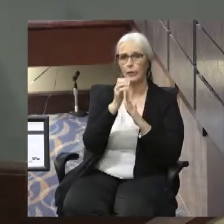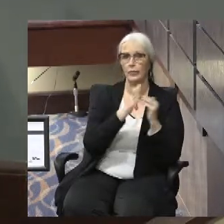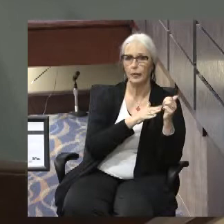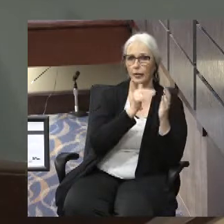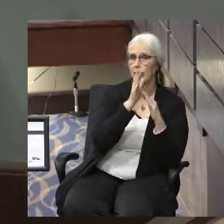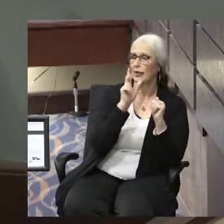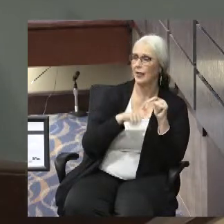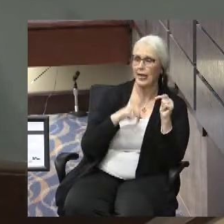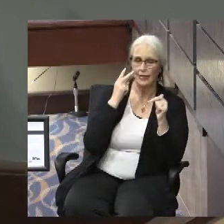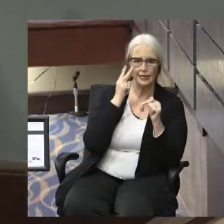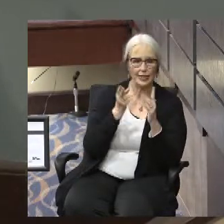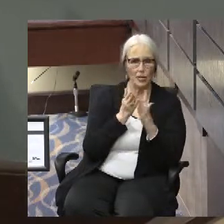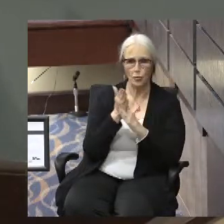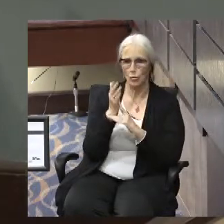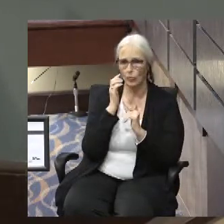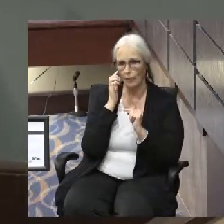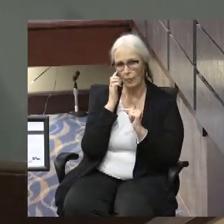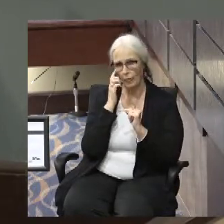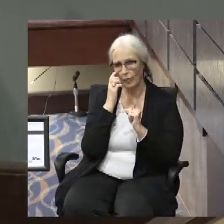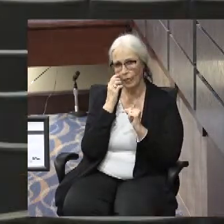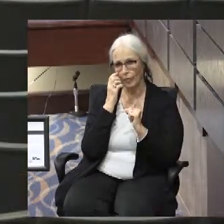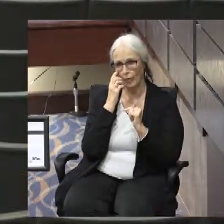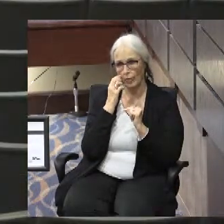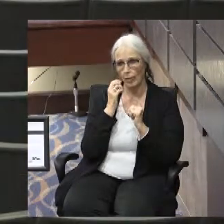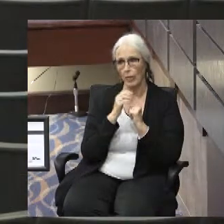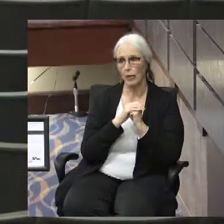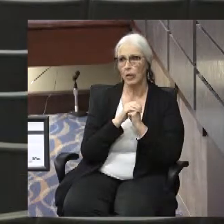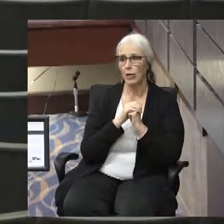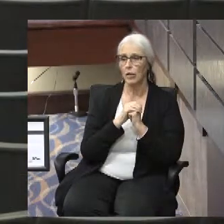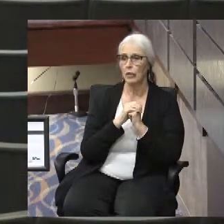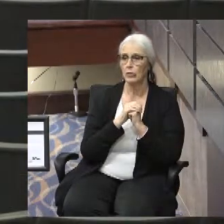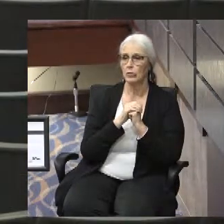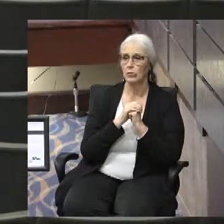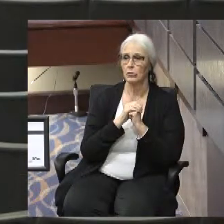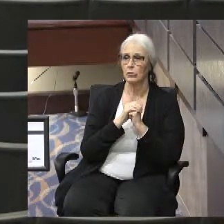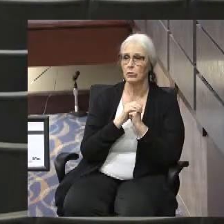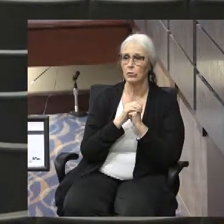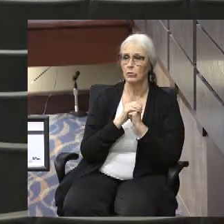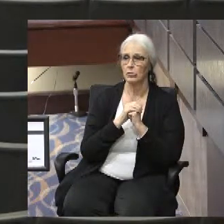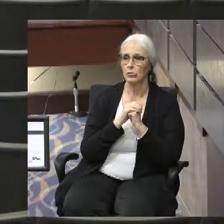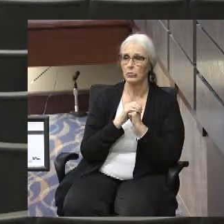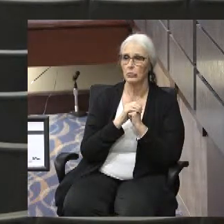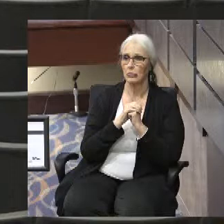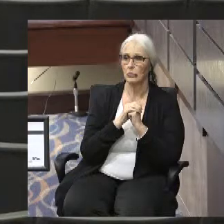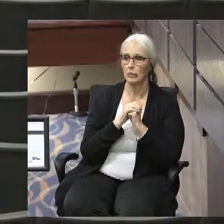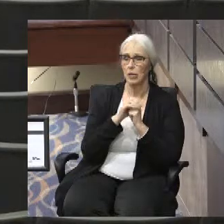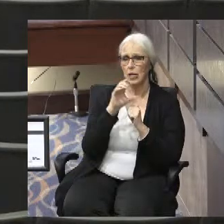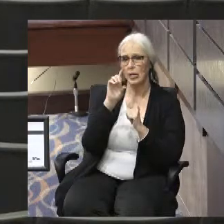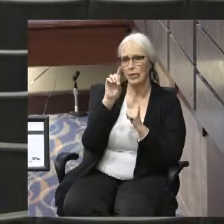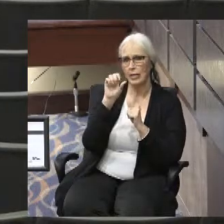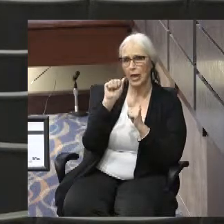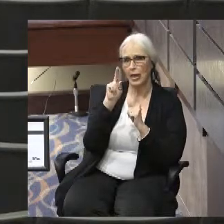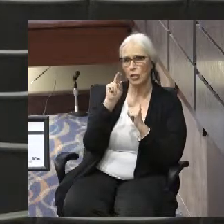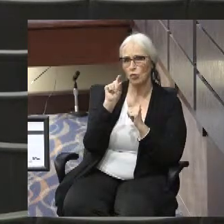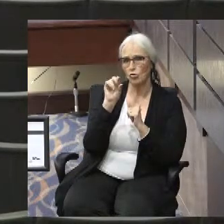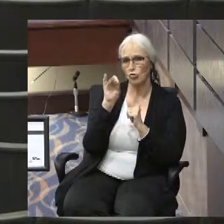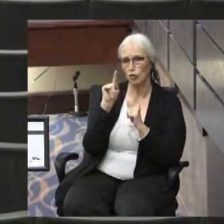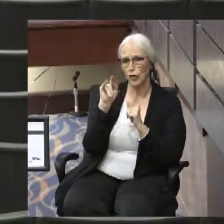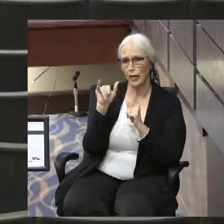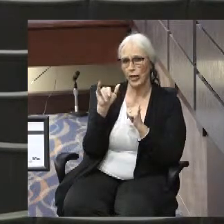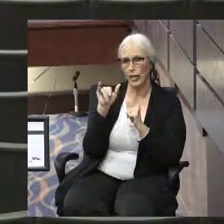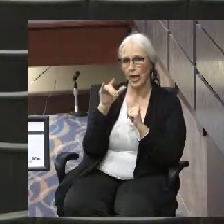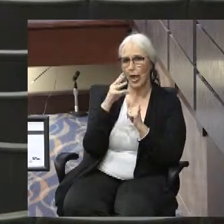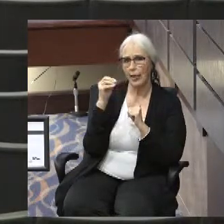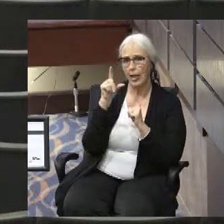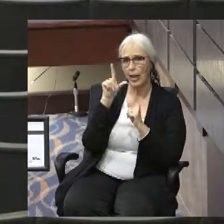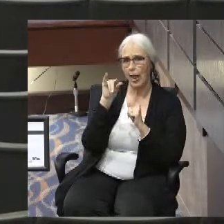there. I was talking about the one on, you see Daughtry, and then that line coming